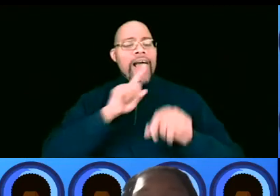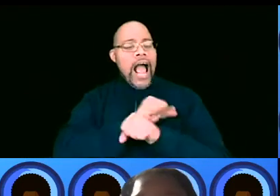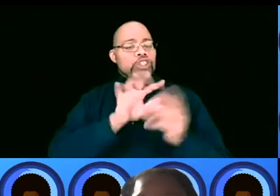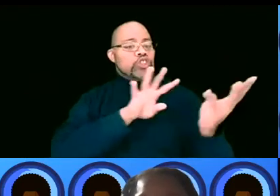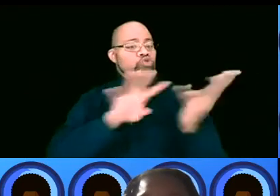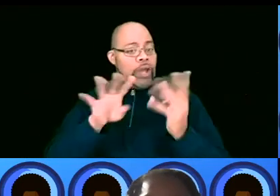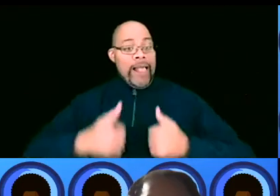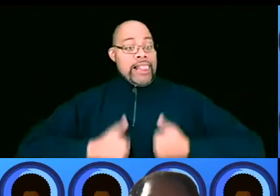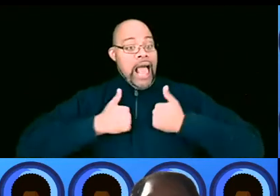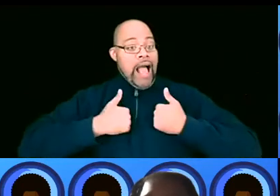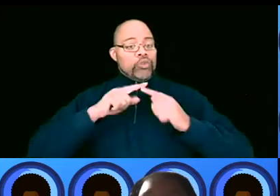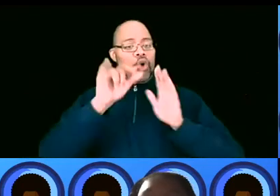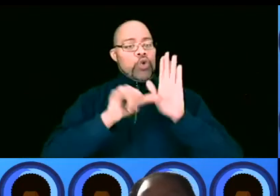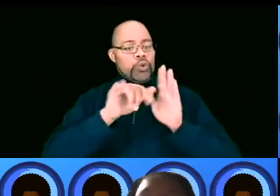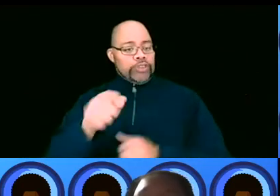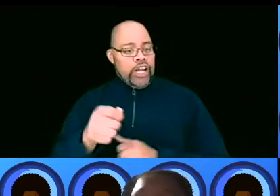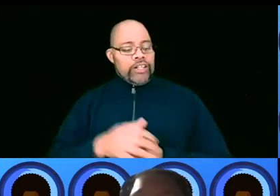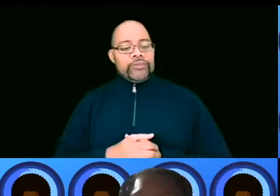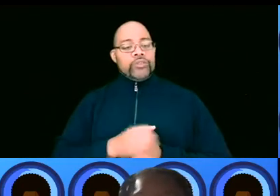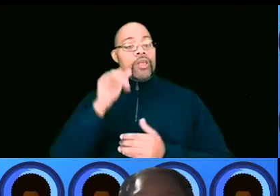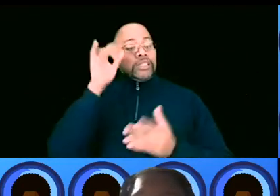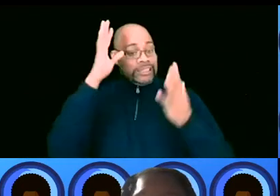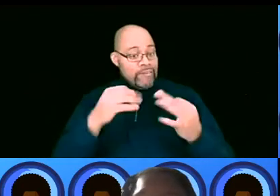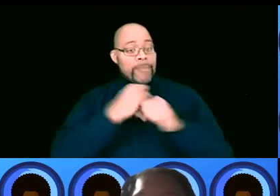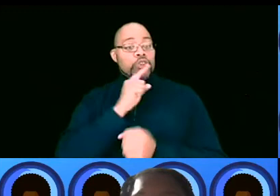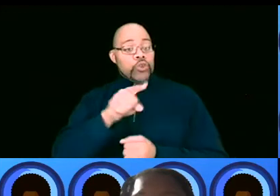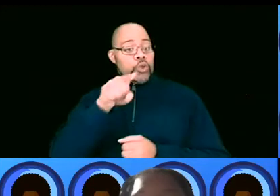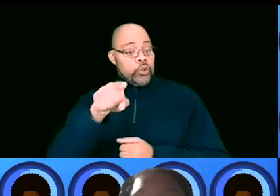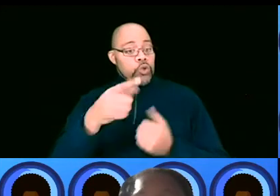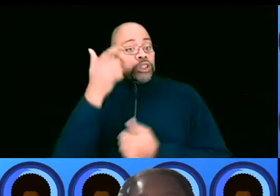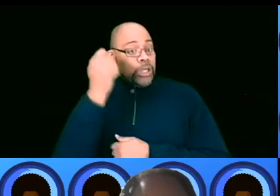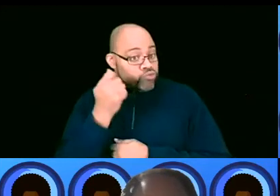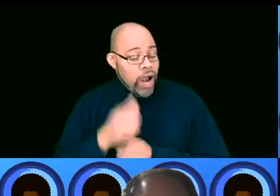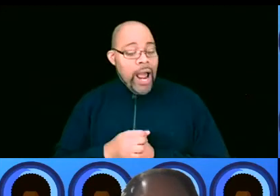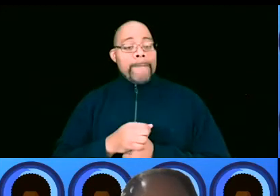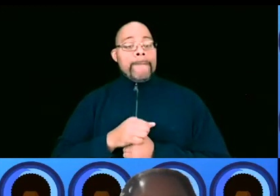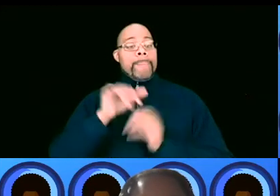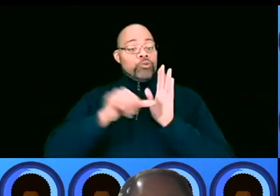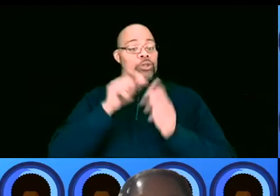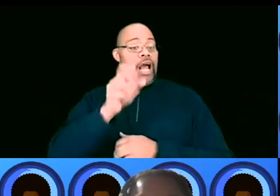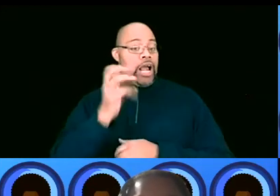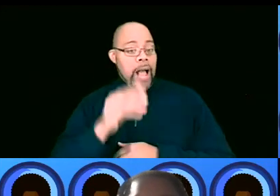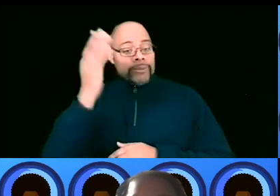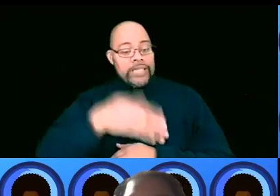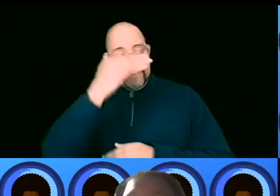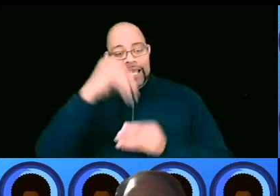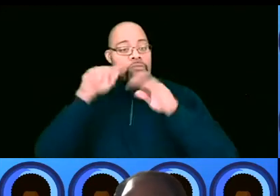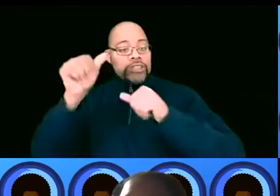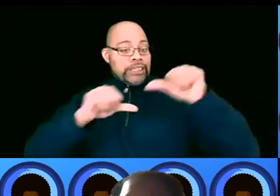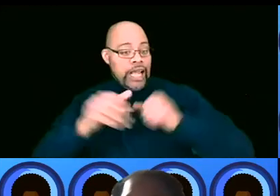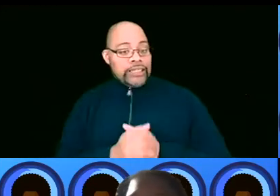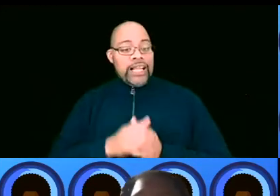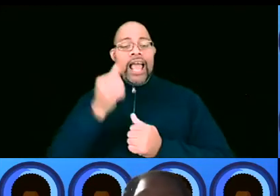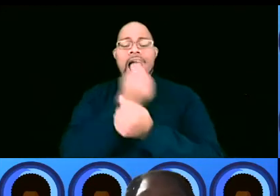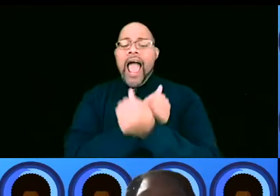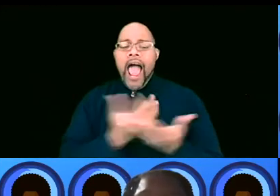actually streamed live to our YouTube channel. So definitely make sure you are subscribed, youtube.com/Black and Marine